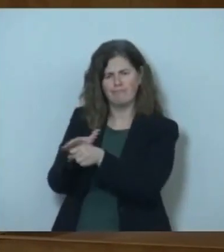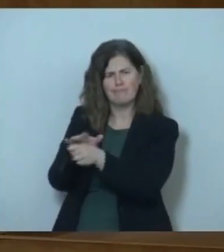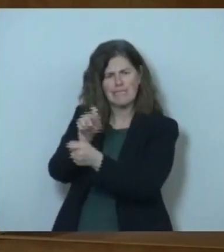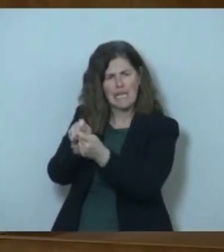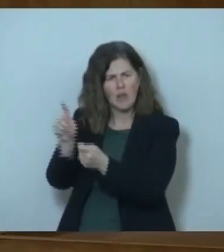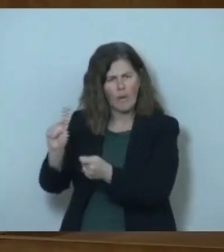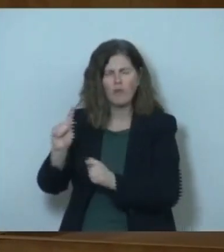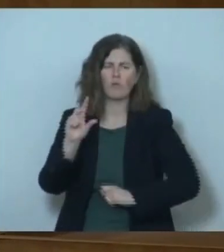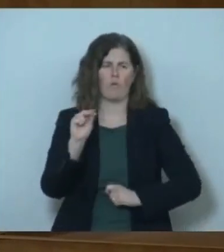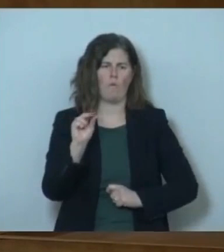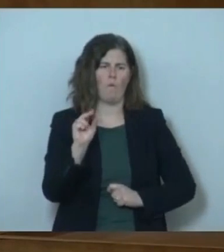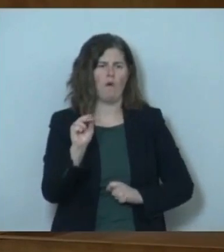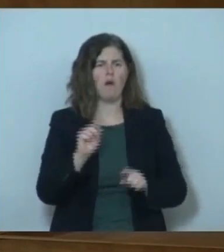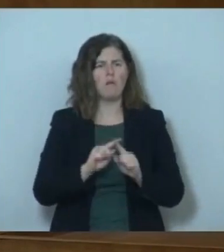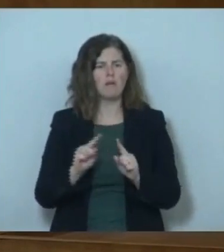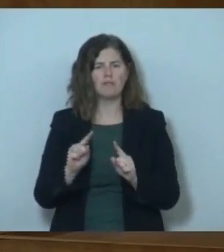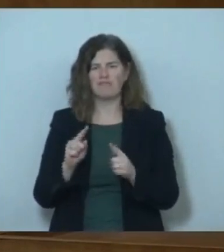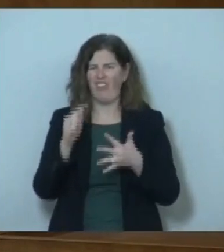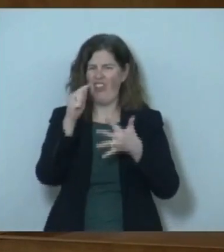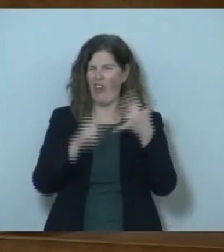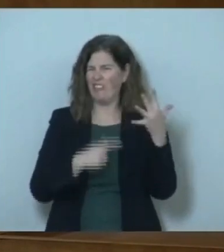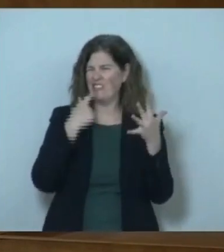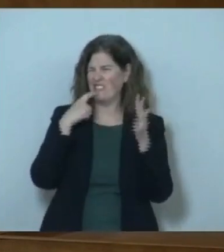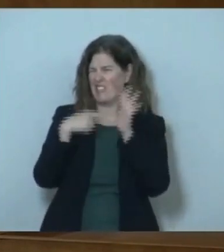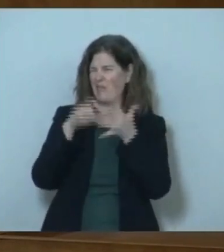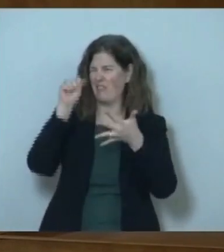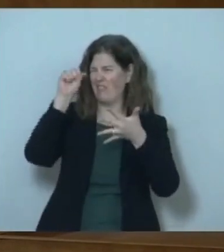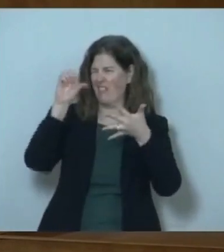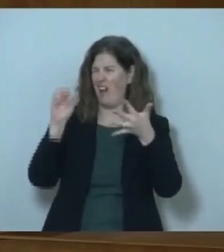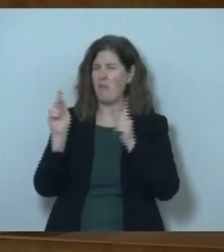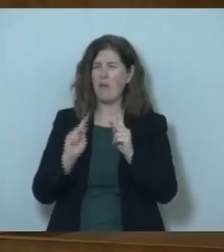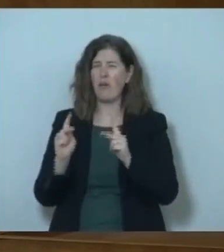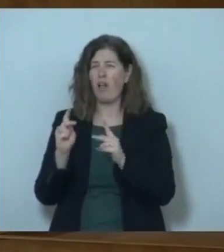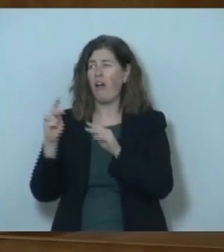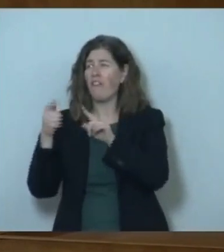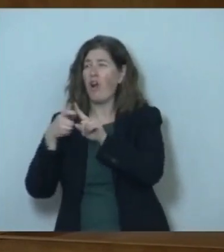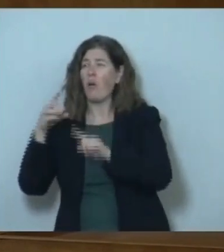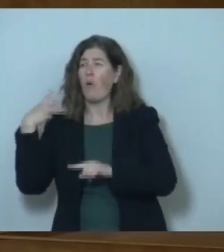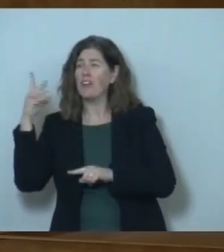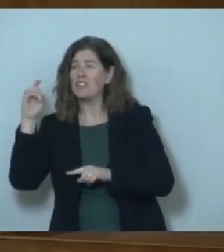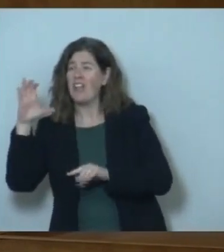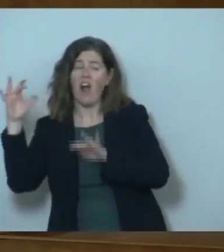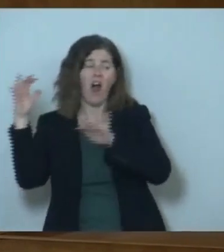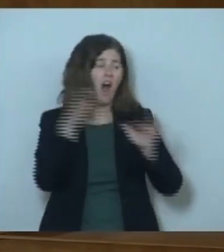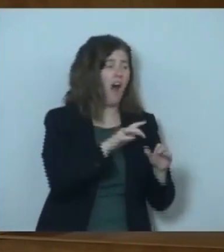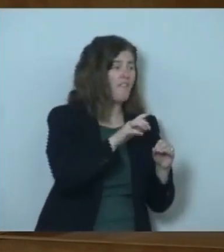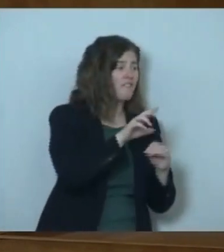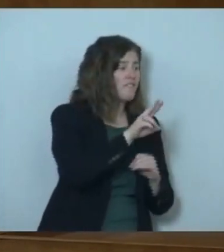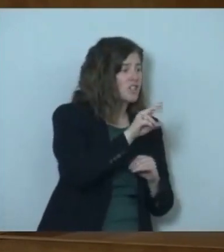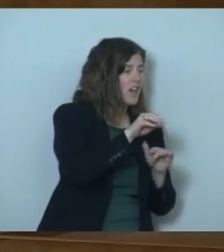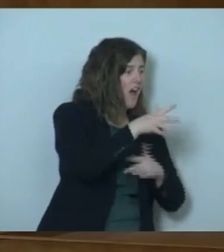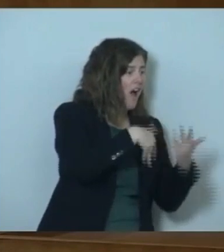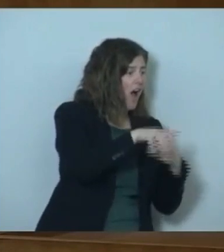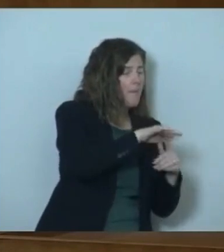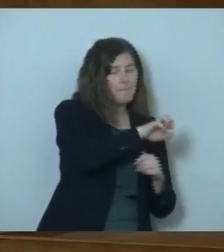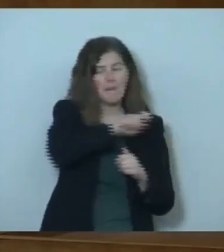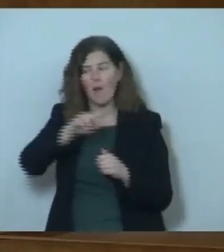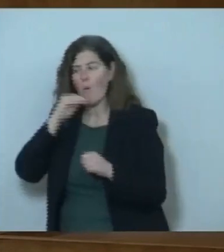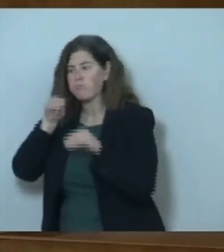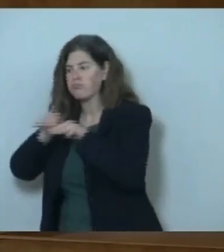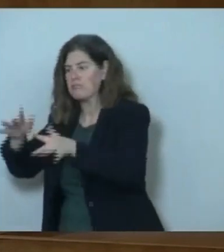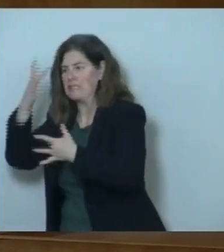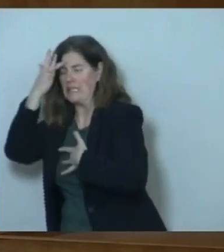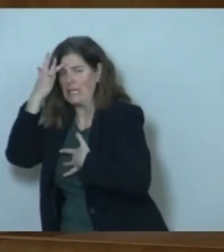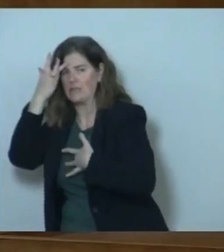but I think all of those examples I gave with people going to Virginia, El Paso people coming into New Mexico people going